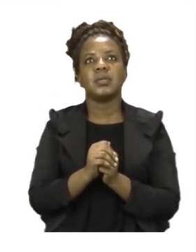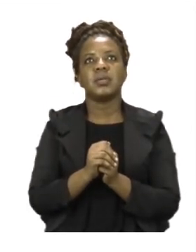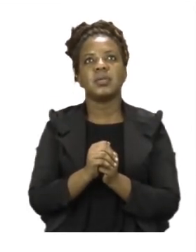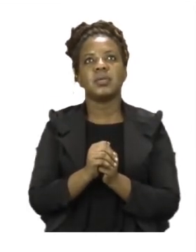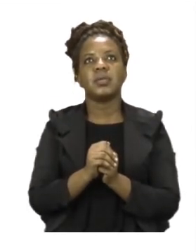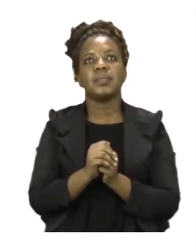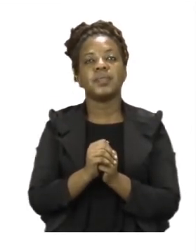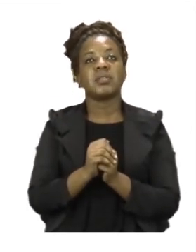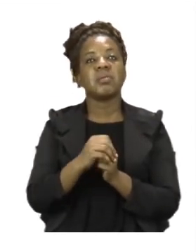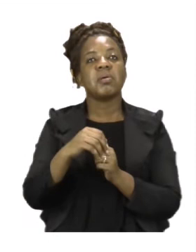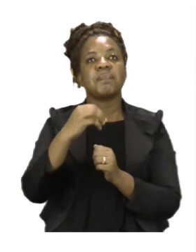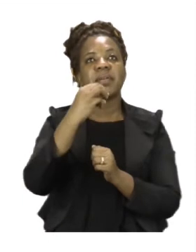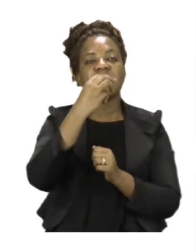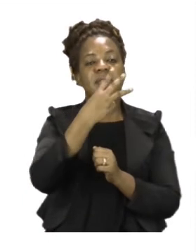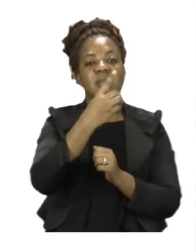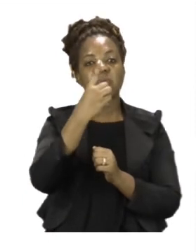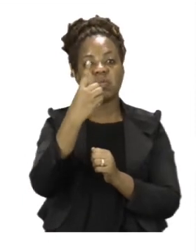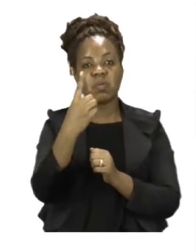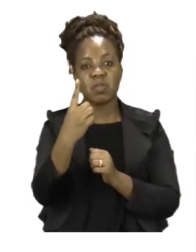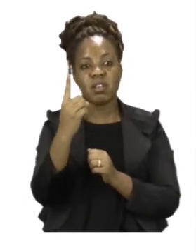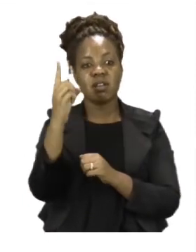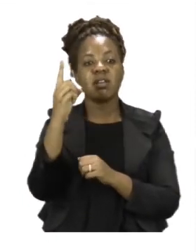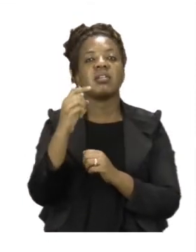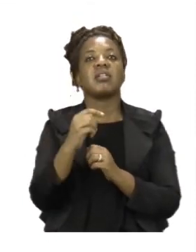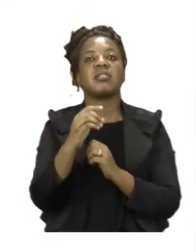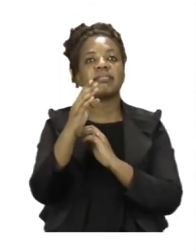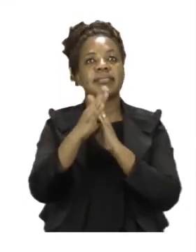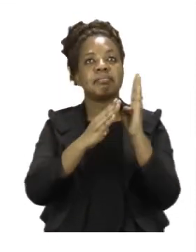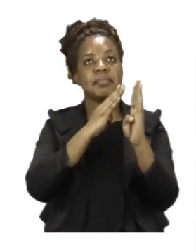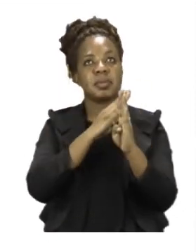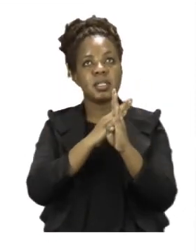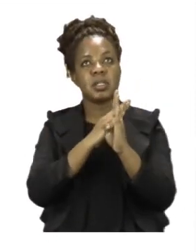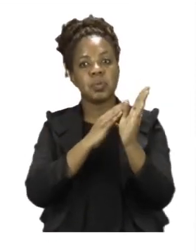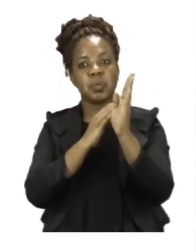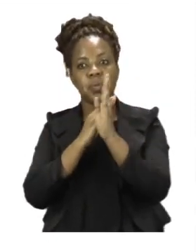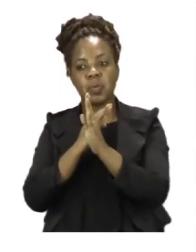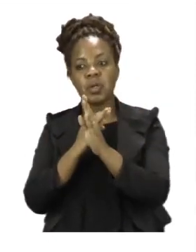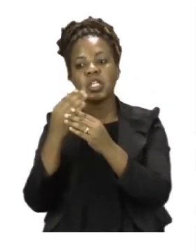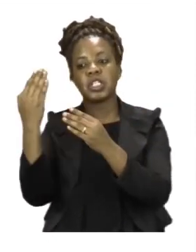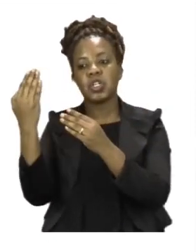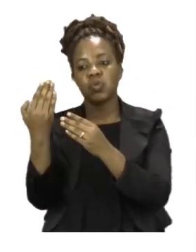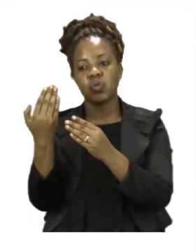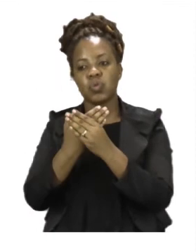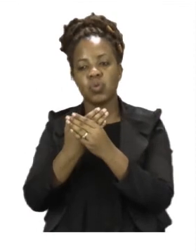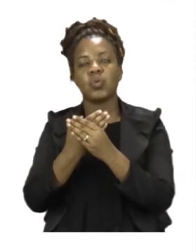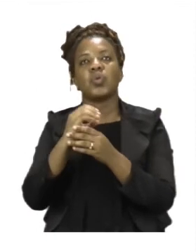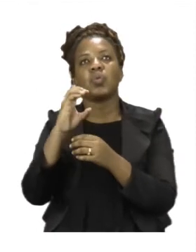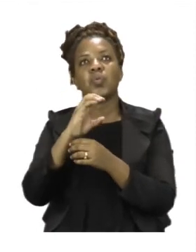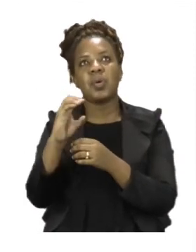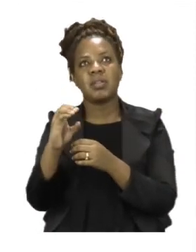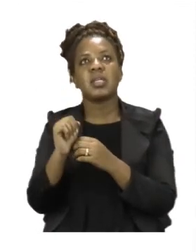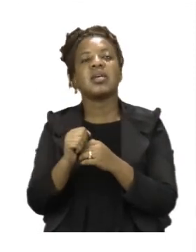is a new month. And before the 1st of March, there is